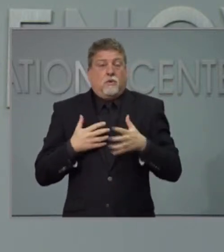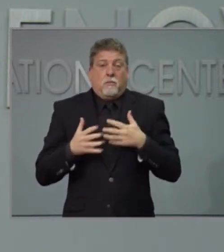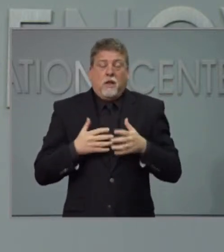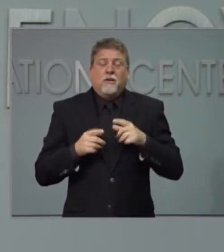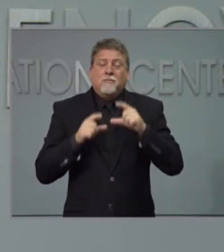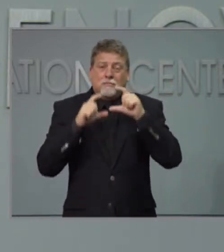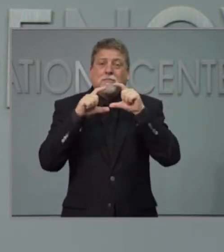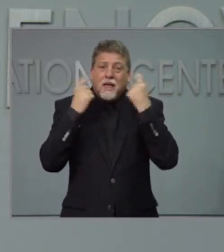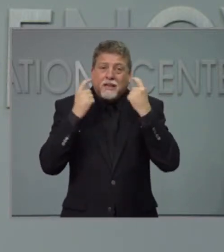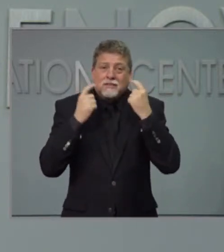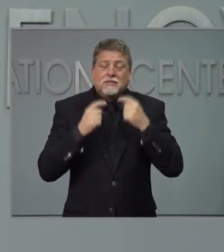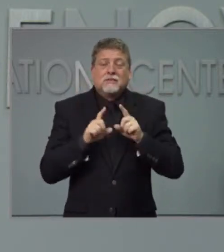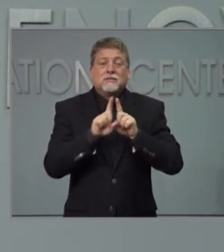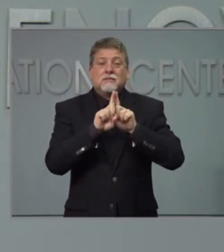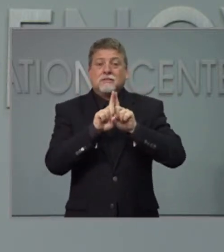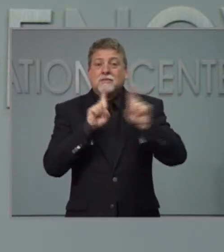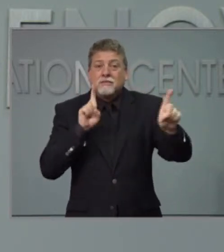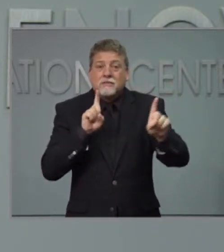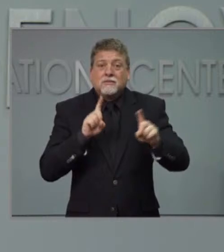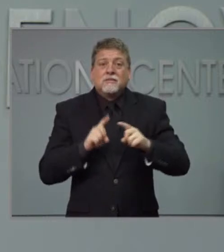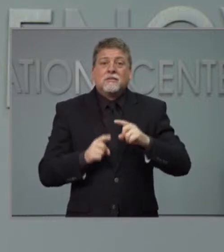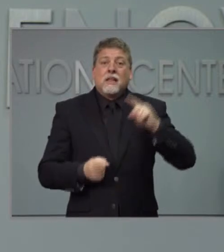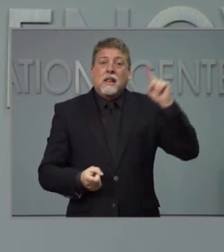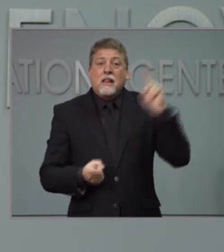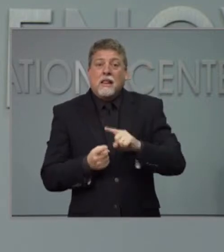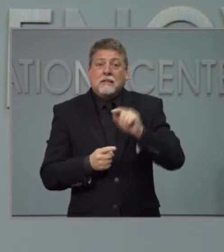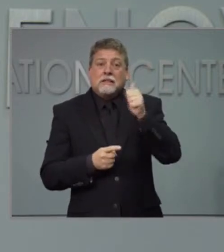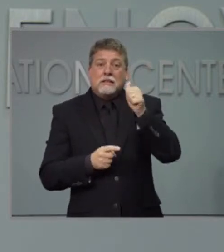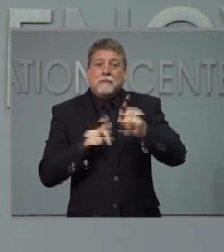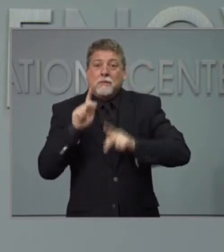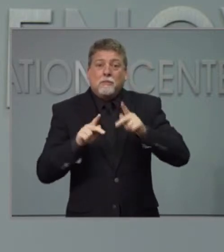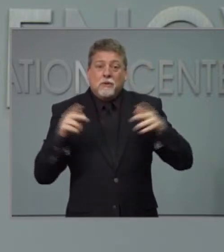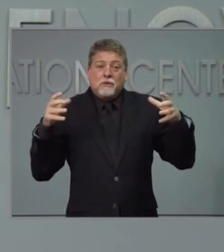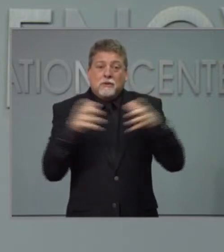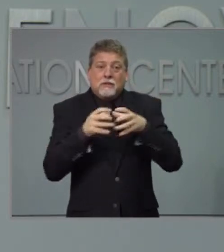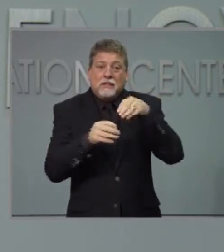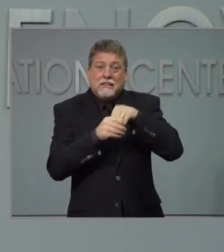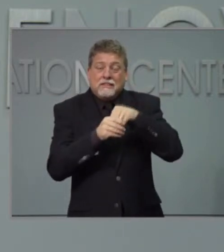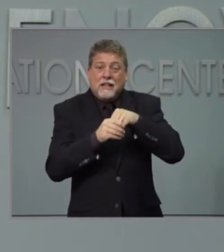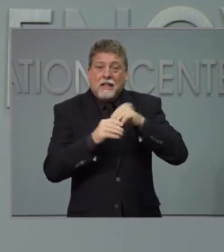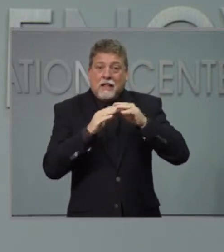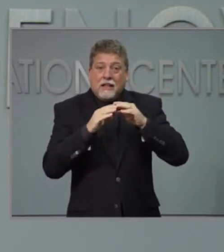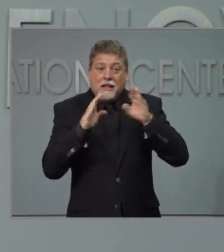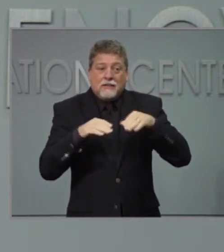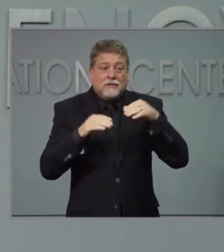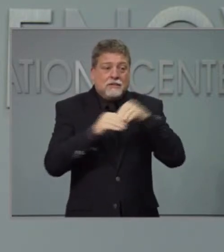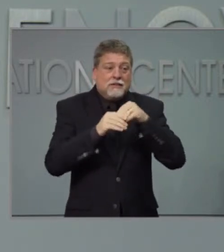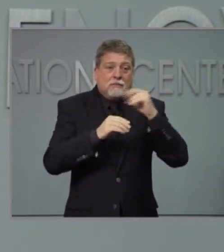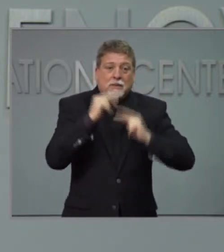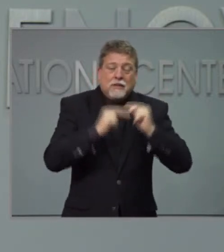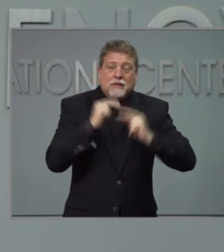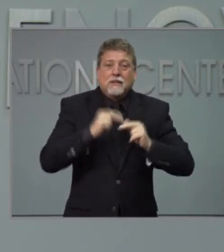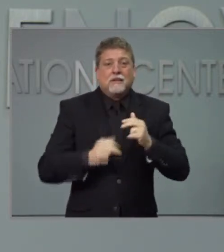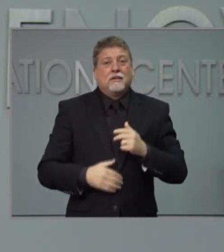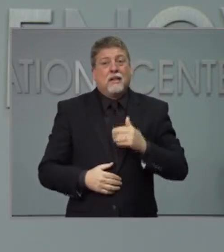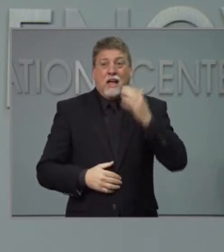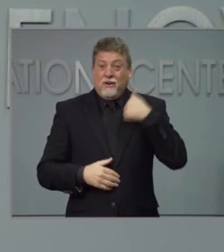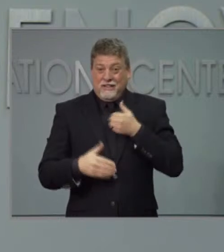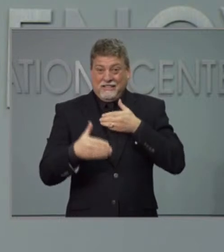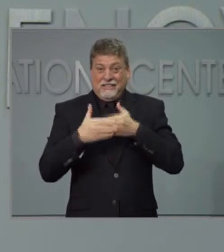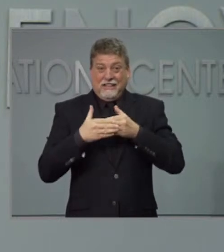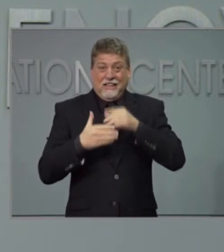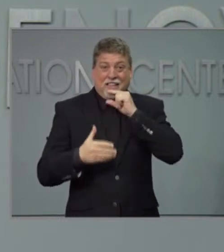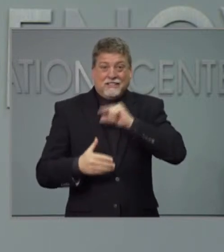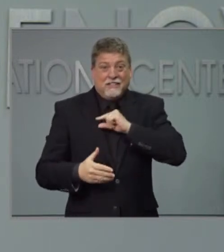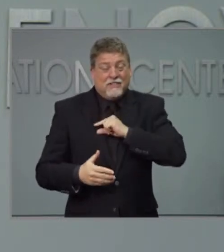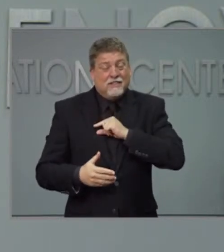on keeping our gatherings under 10. I'm particularly worried as we head into Thanksgiving when we know folks want to gather together. And just as a